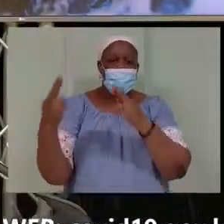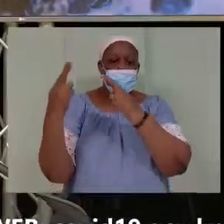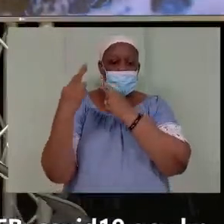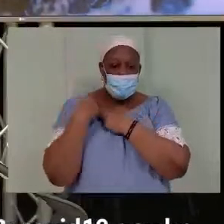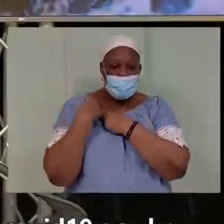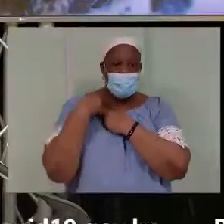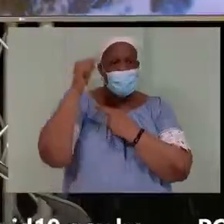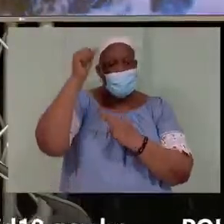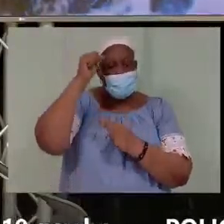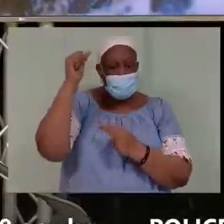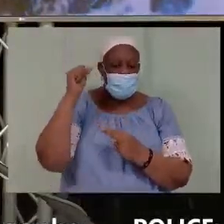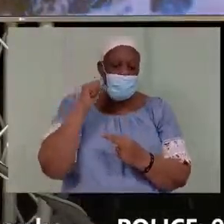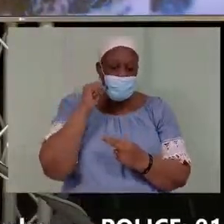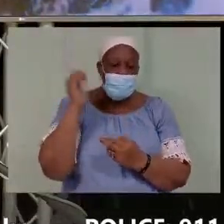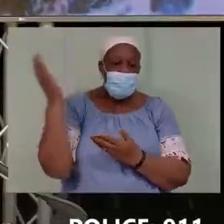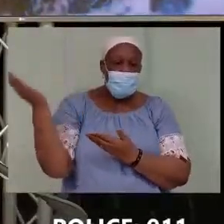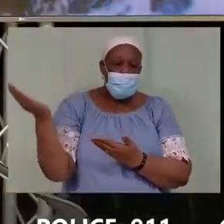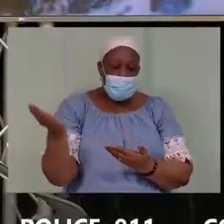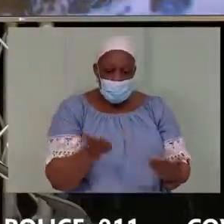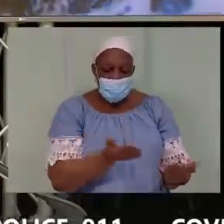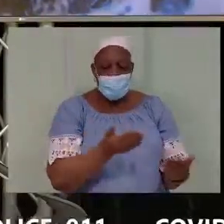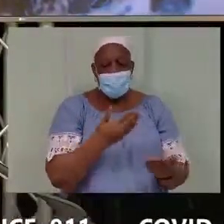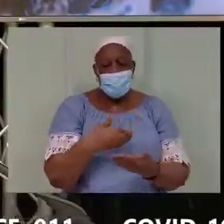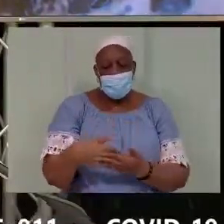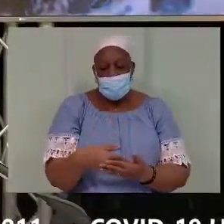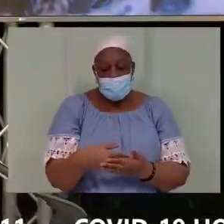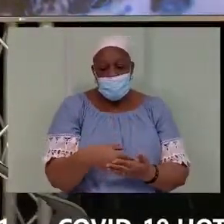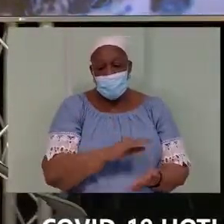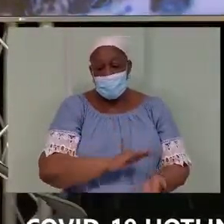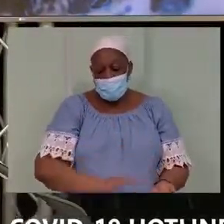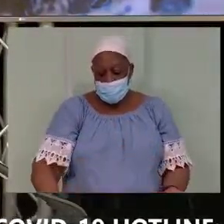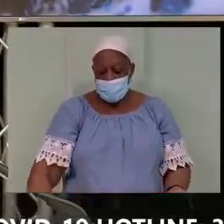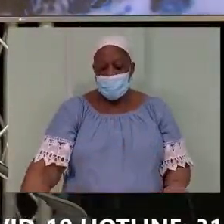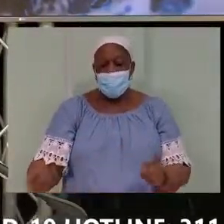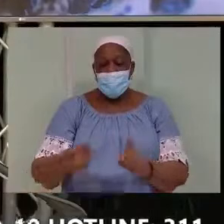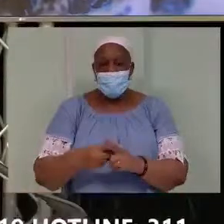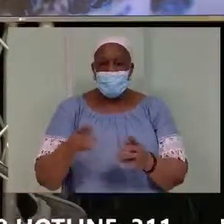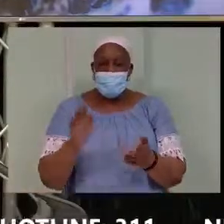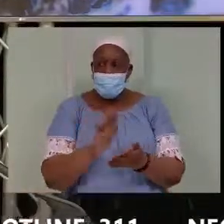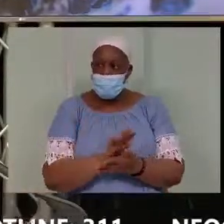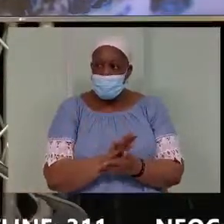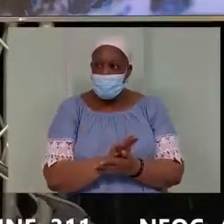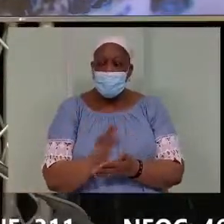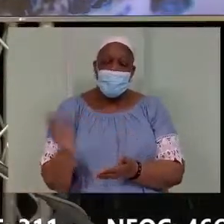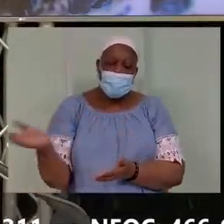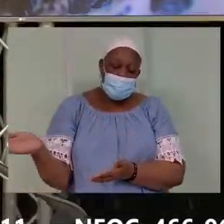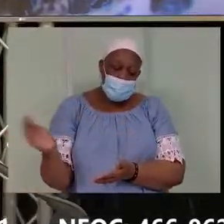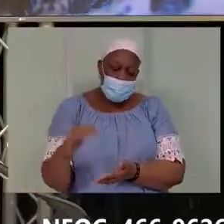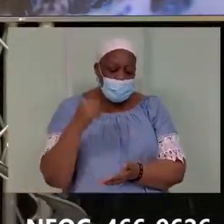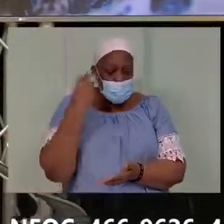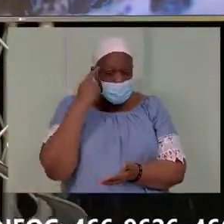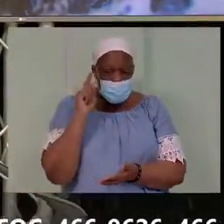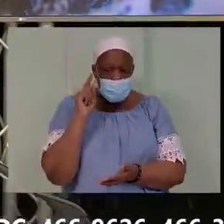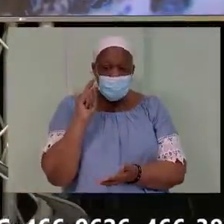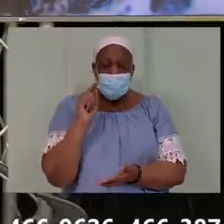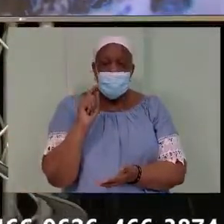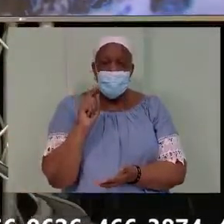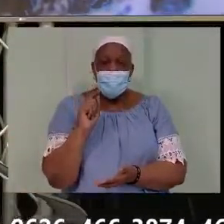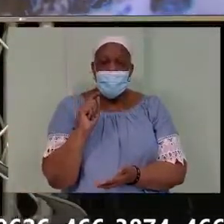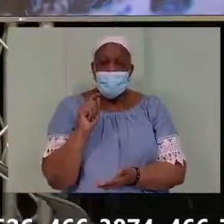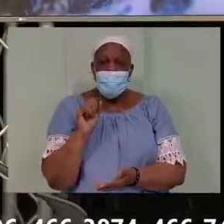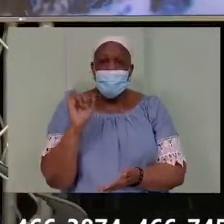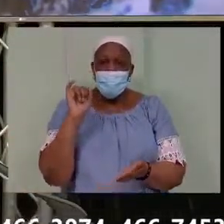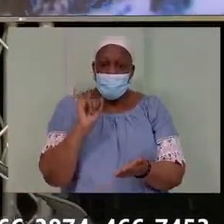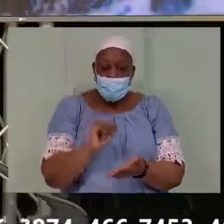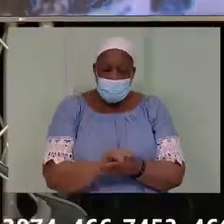should bring a child to a center and pick up a child. However,